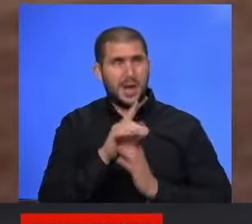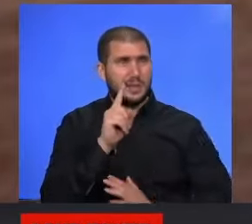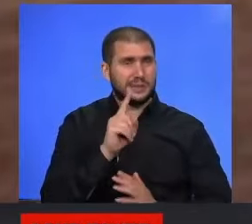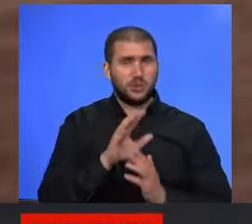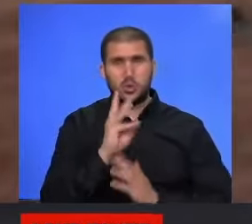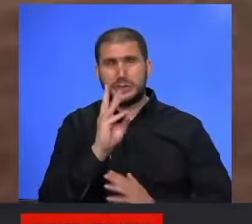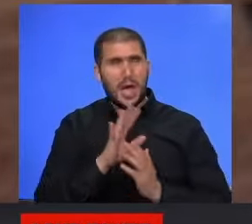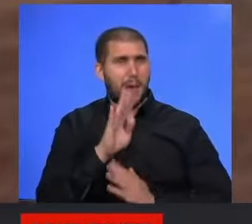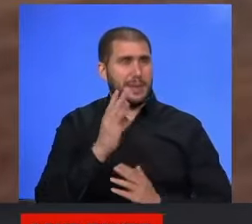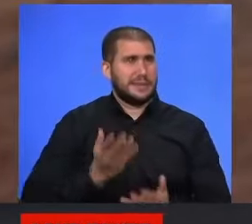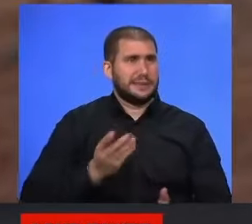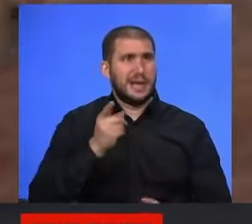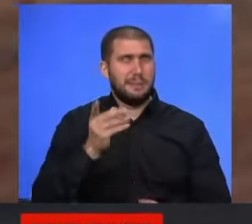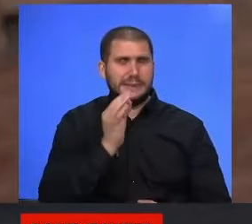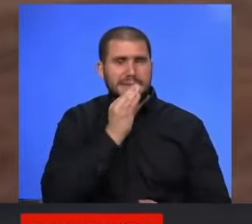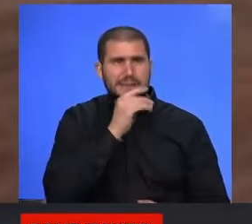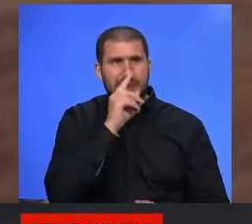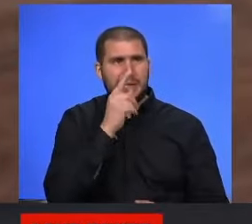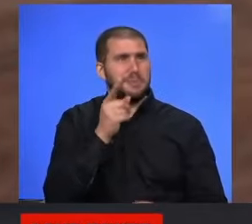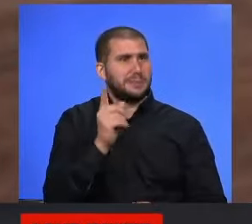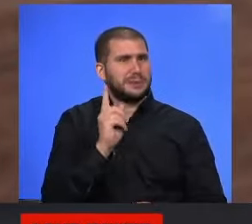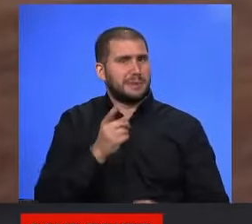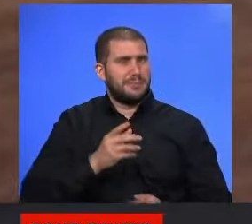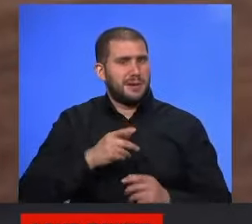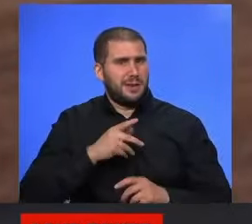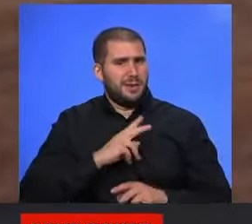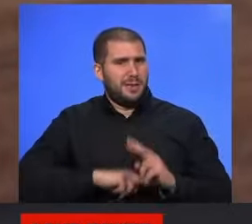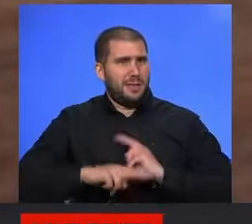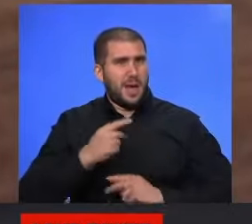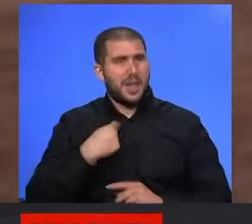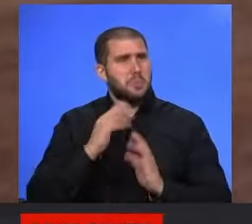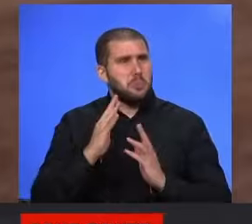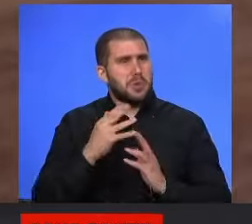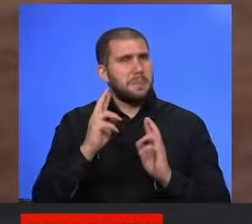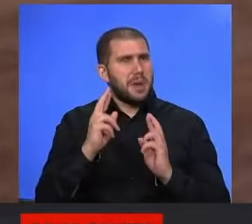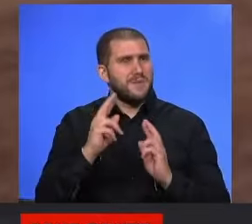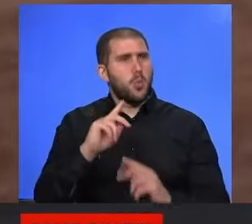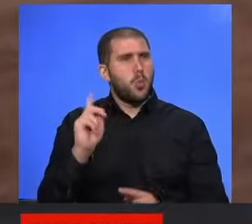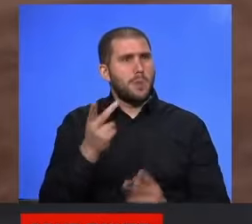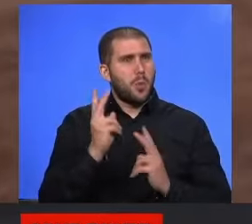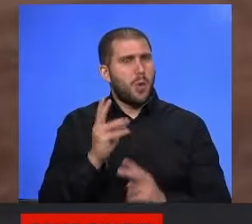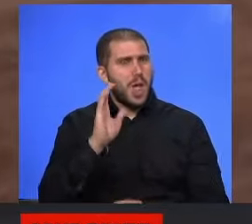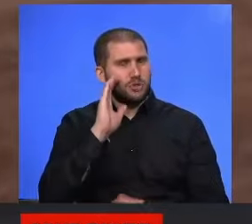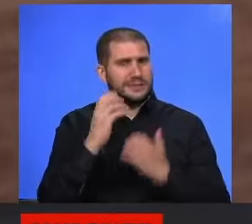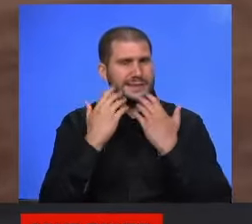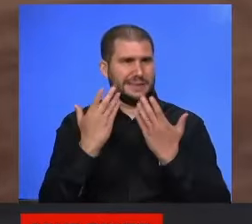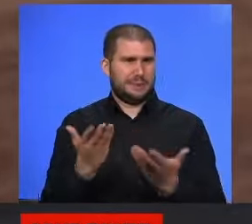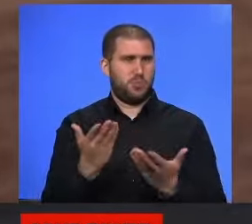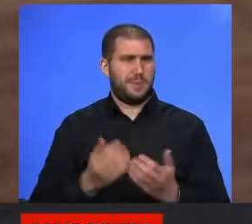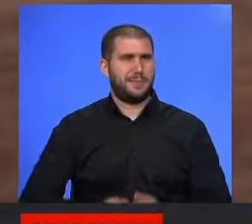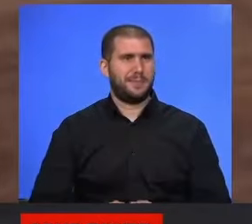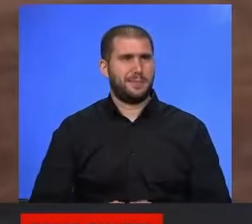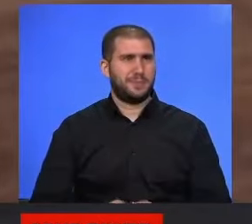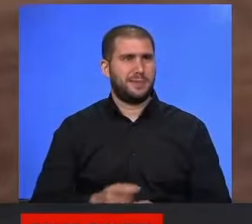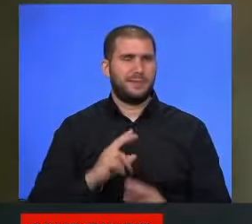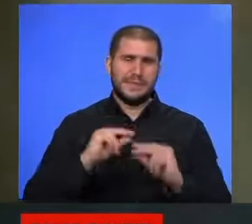13, they're 14, they're so young of what they had to go through. And so I really hope that everyone can listen to their stories and